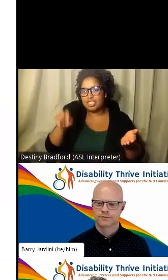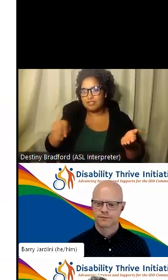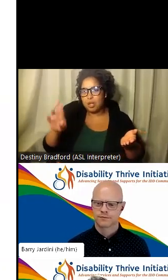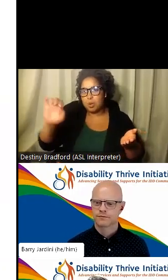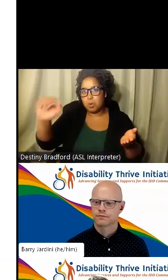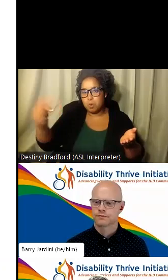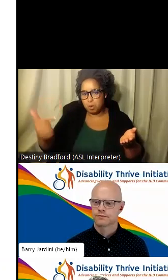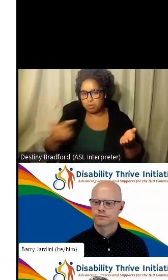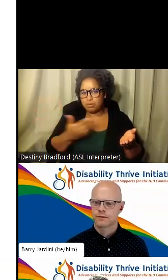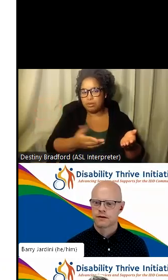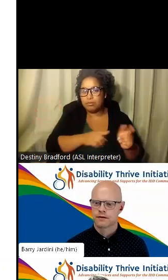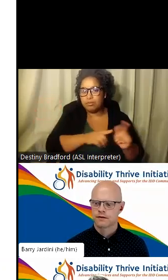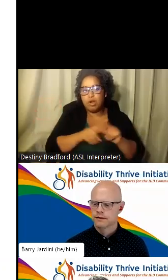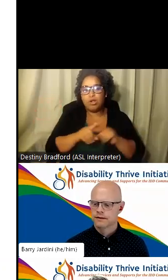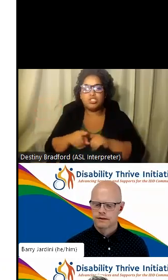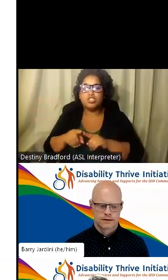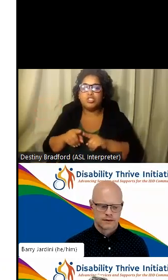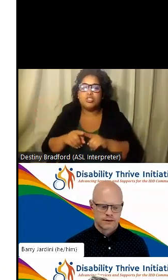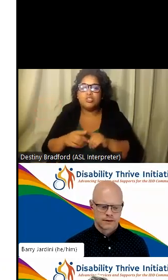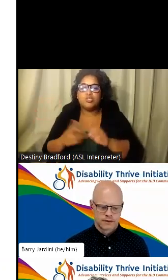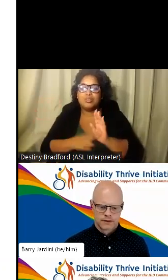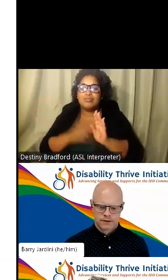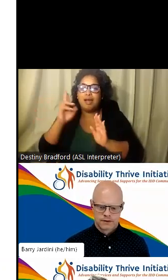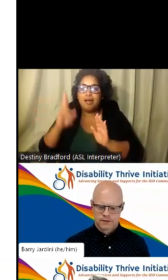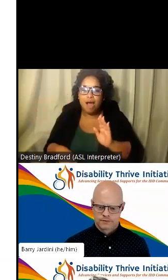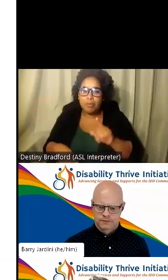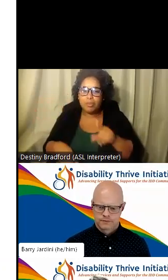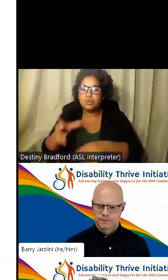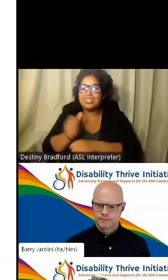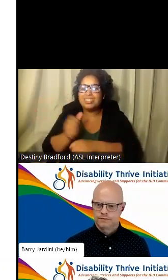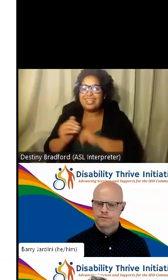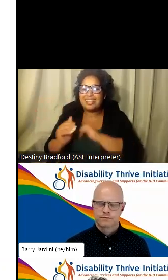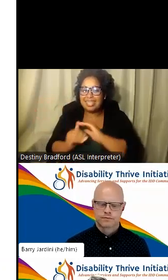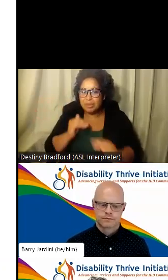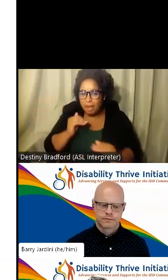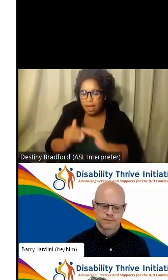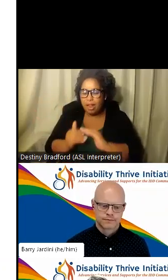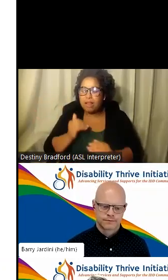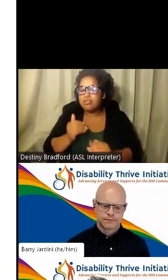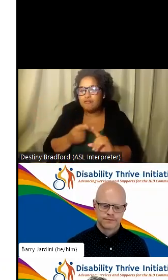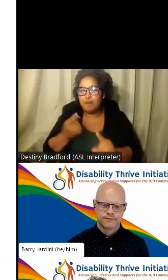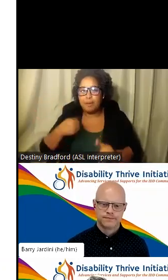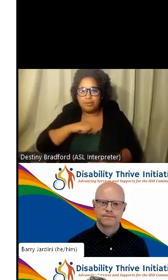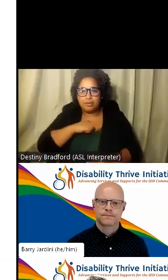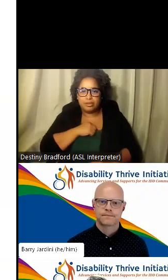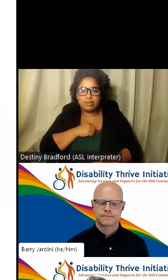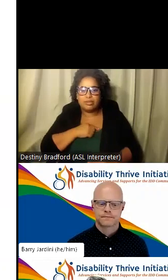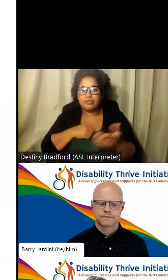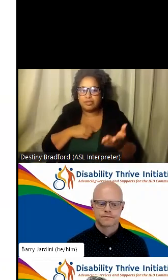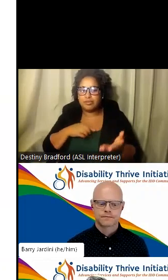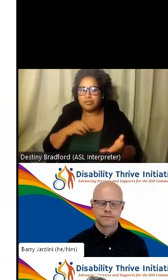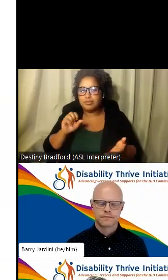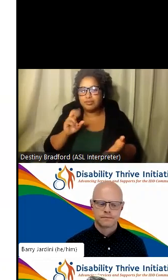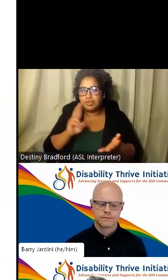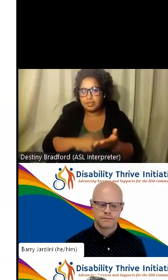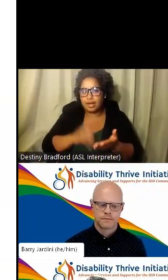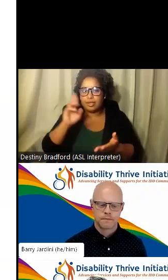www.disabilitythriveinitiative.org. And you can also sign up to get our e-blasts or emails from us at